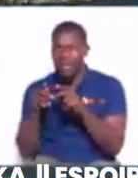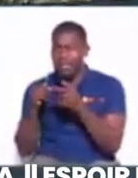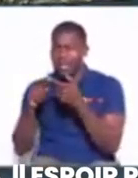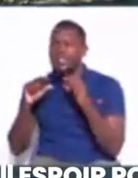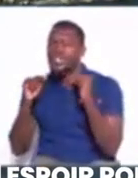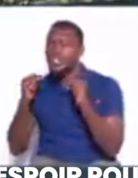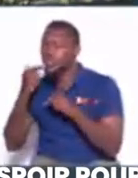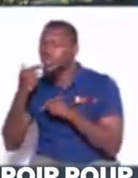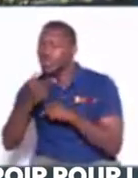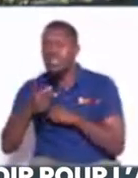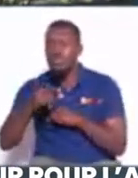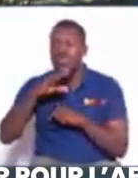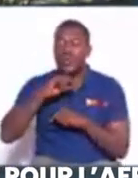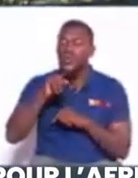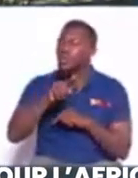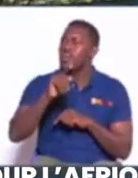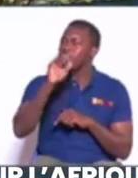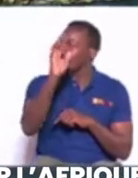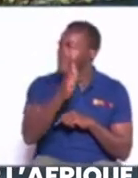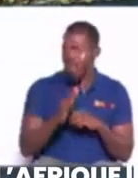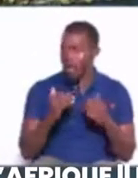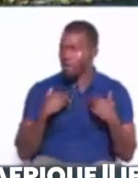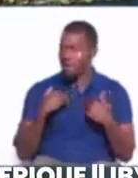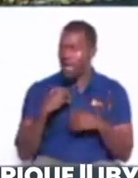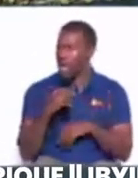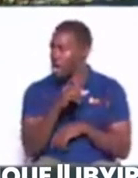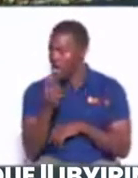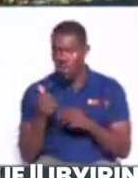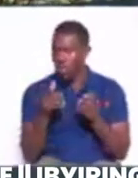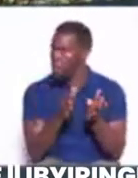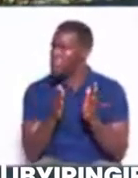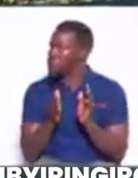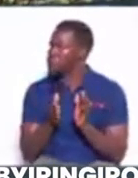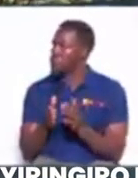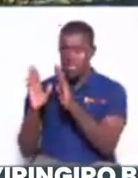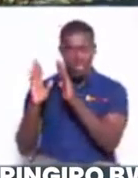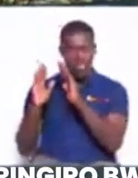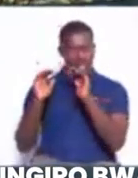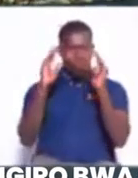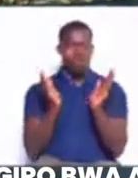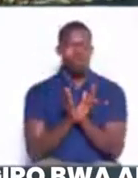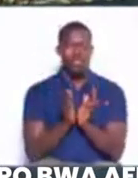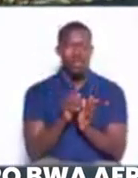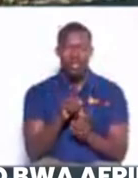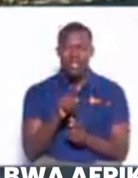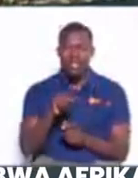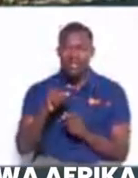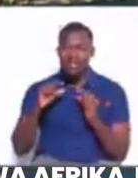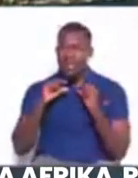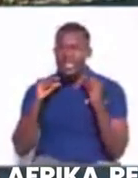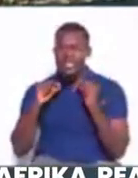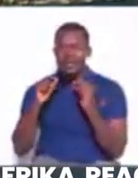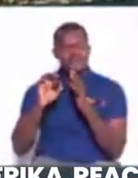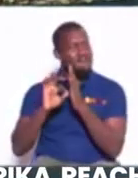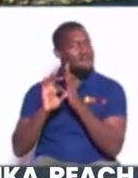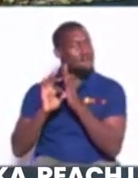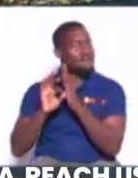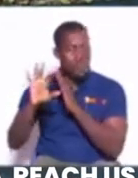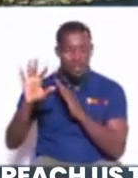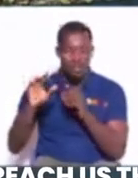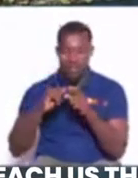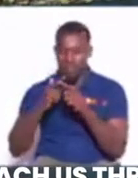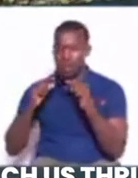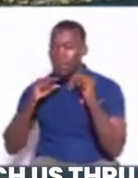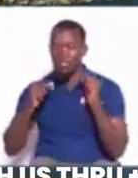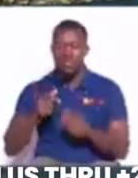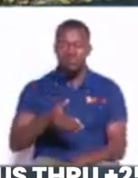life. This man is one of the most famous preachers in the world. Son, shake his hand. Dwight Moody reached